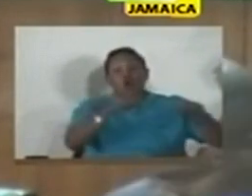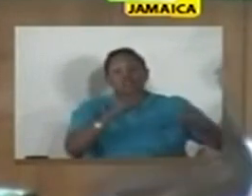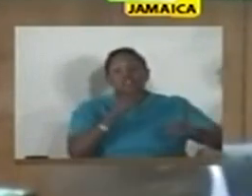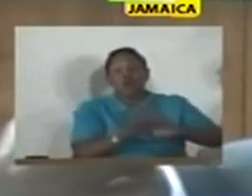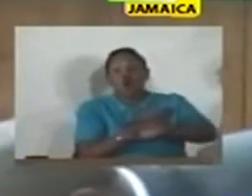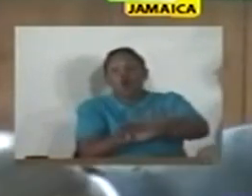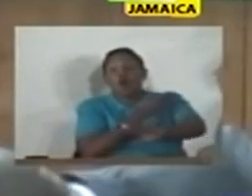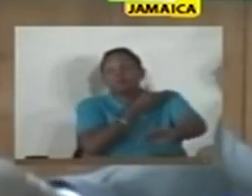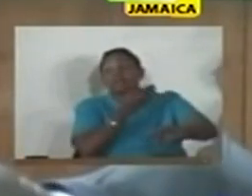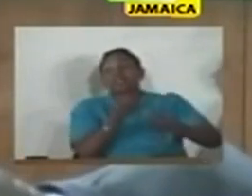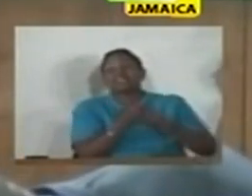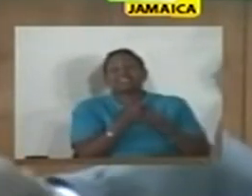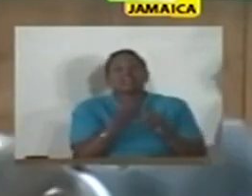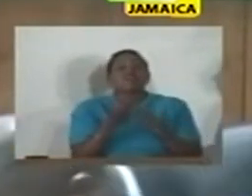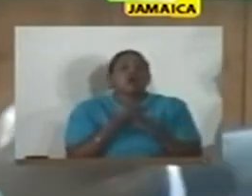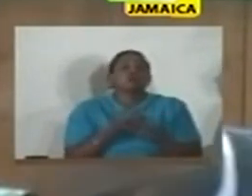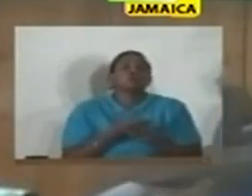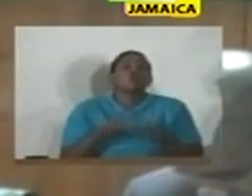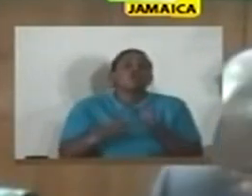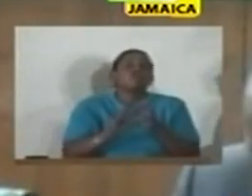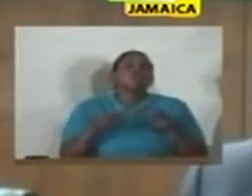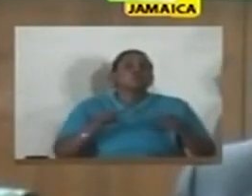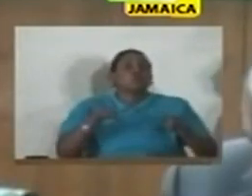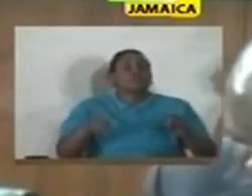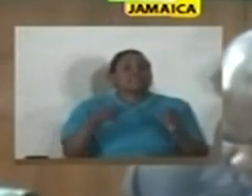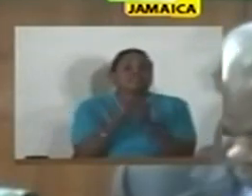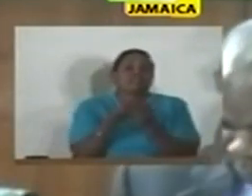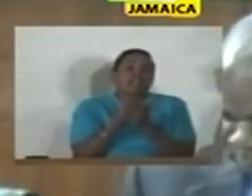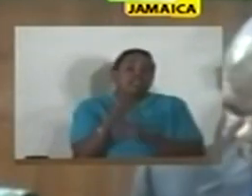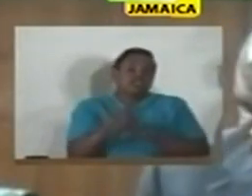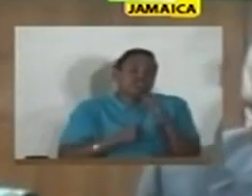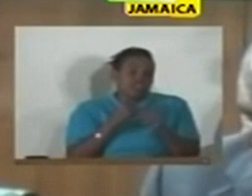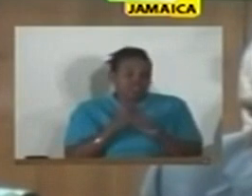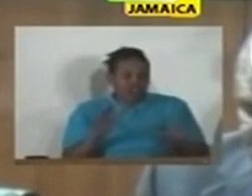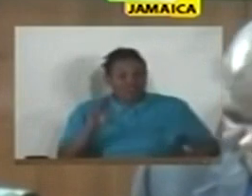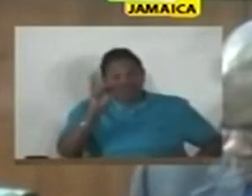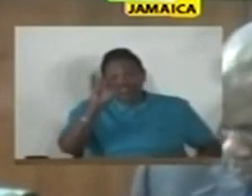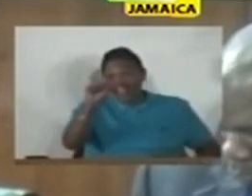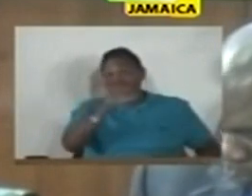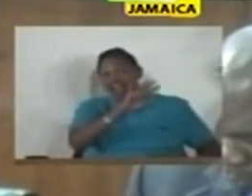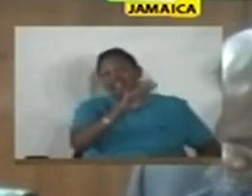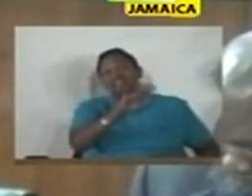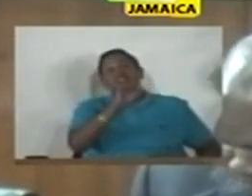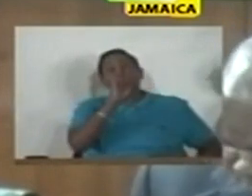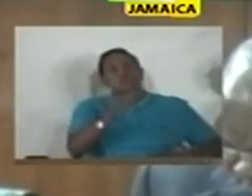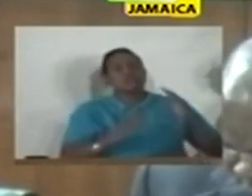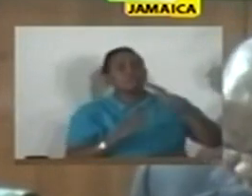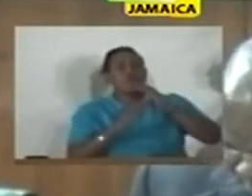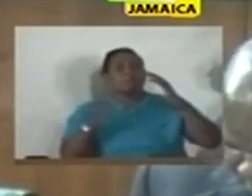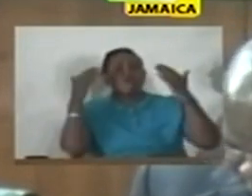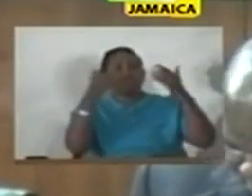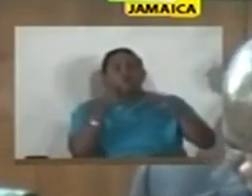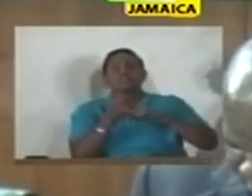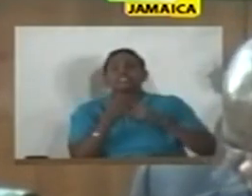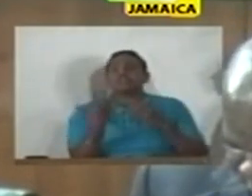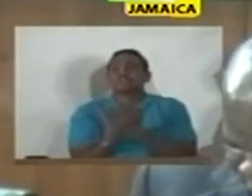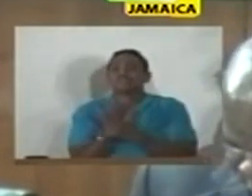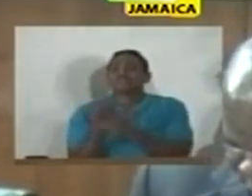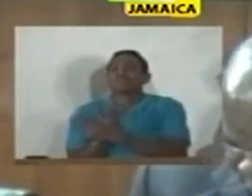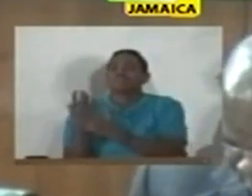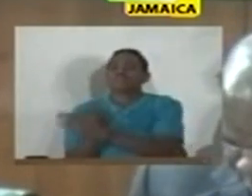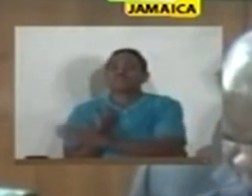updated actuarial review during this financial year. The NIF's primary focus is to maximize returns